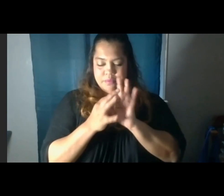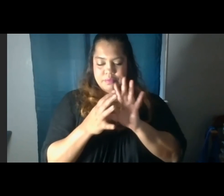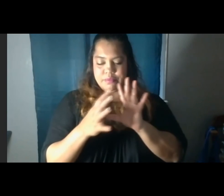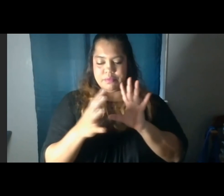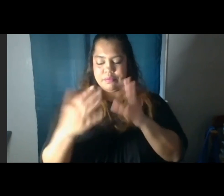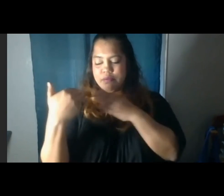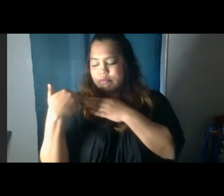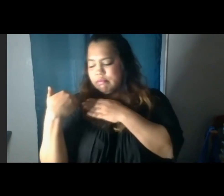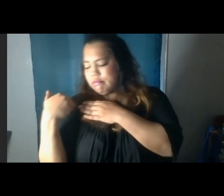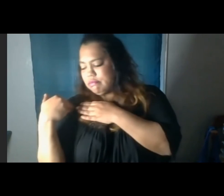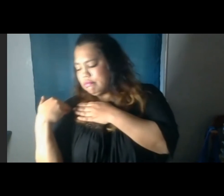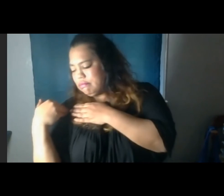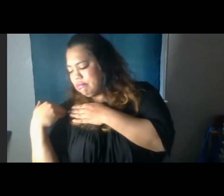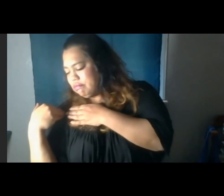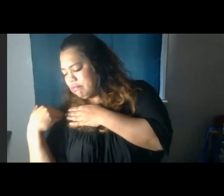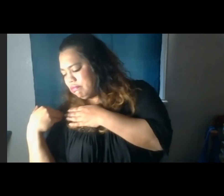let